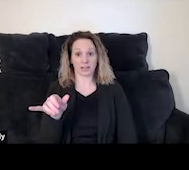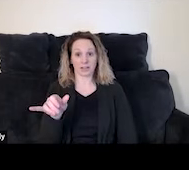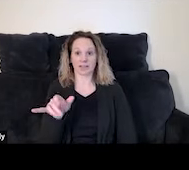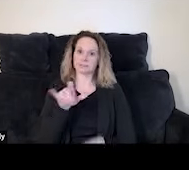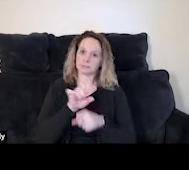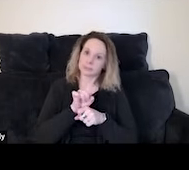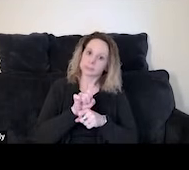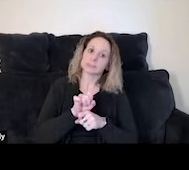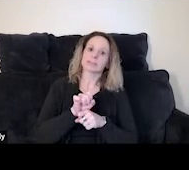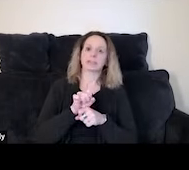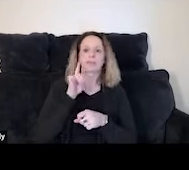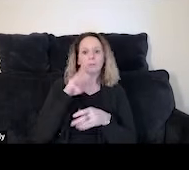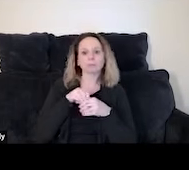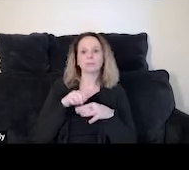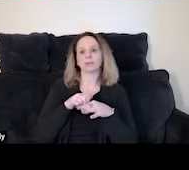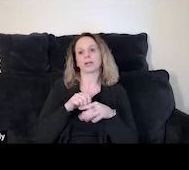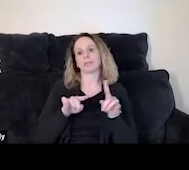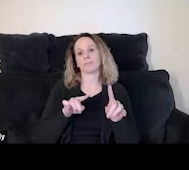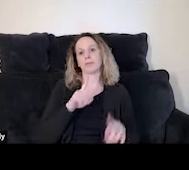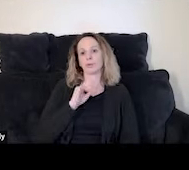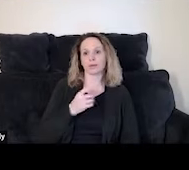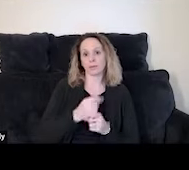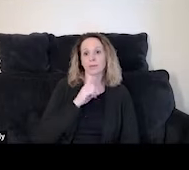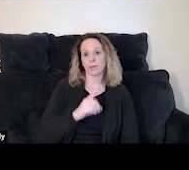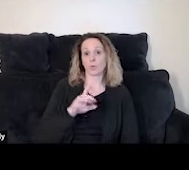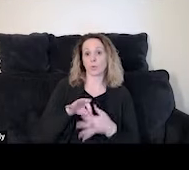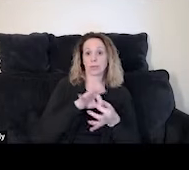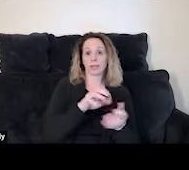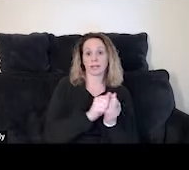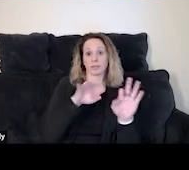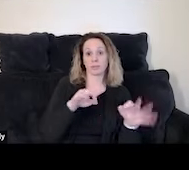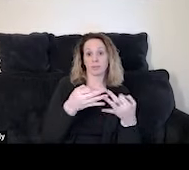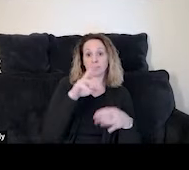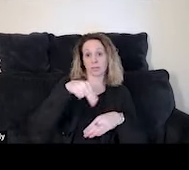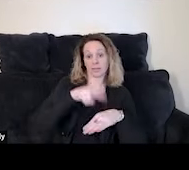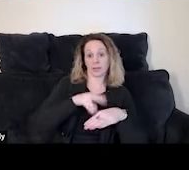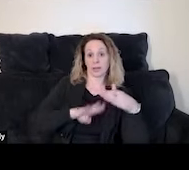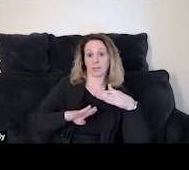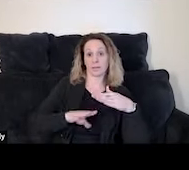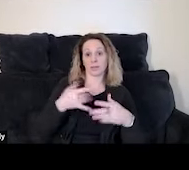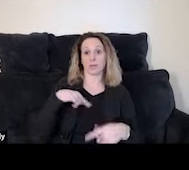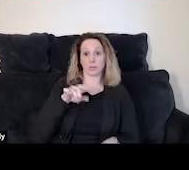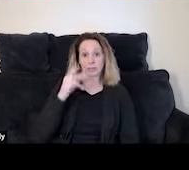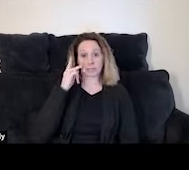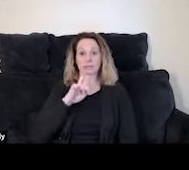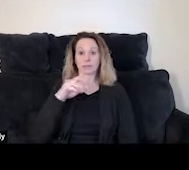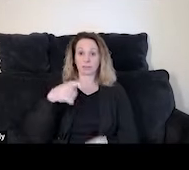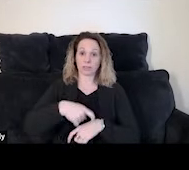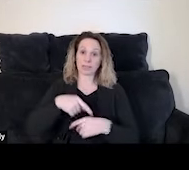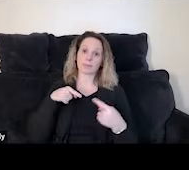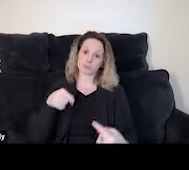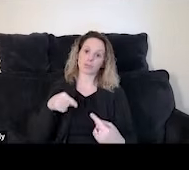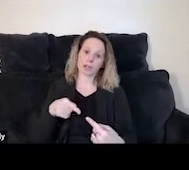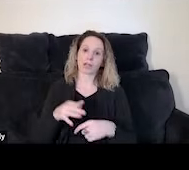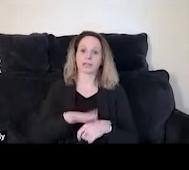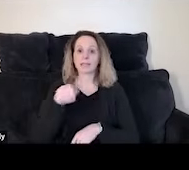into practice. But the other thing we did was make sure that we were connecting to families on a regular basis so we could see in real time the struggles. And we set